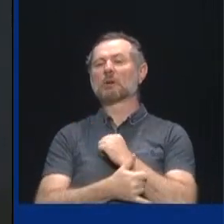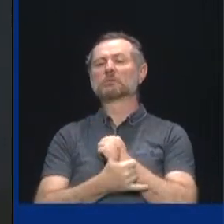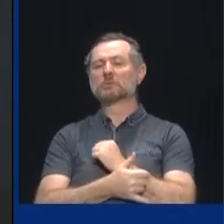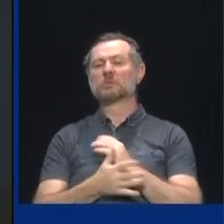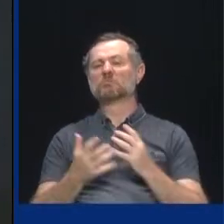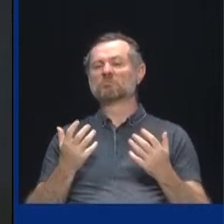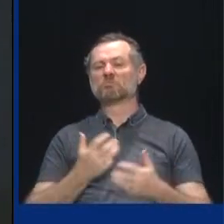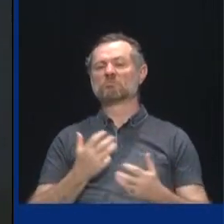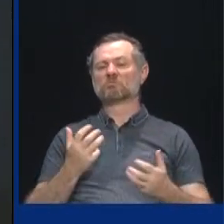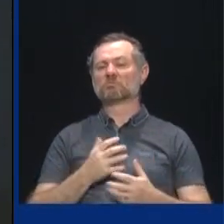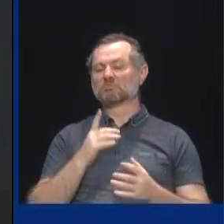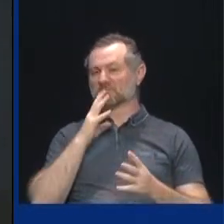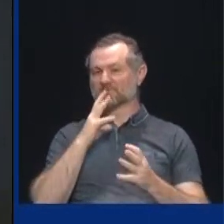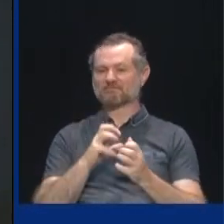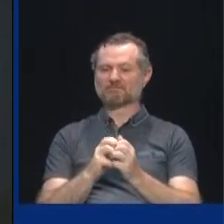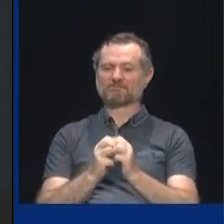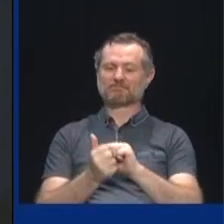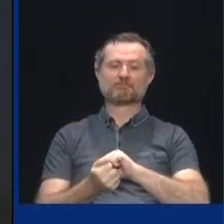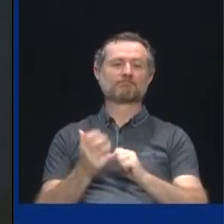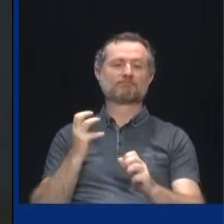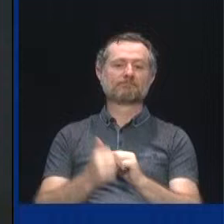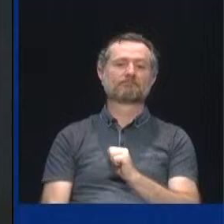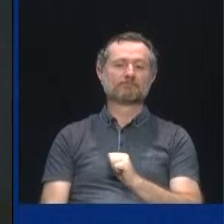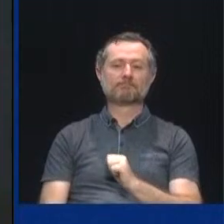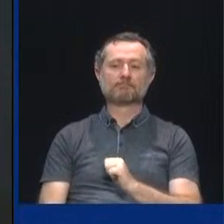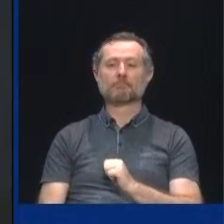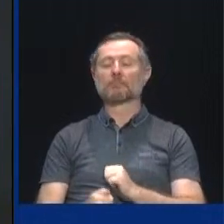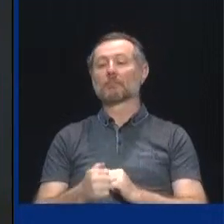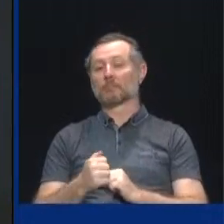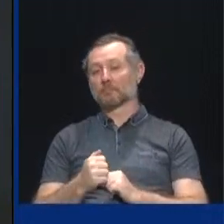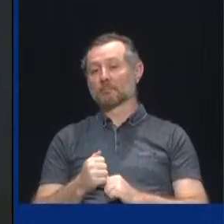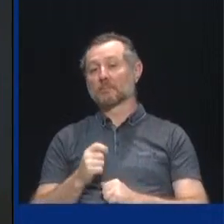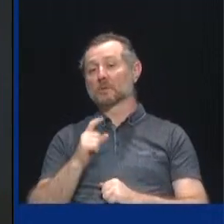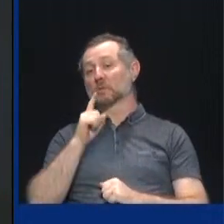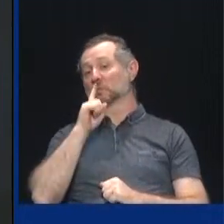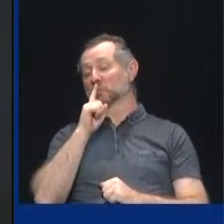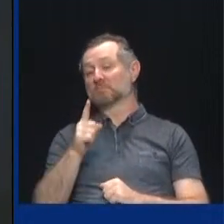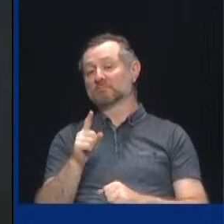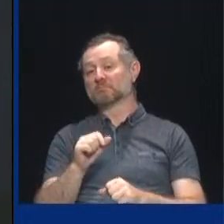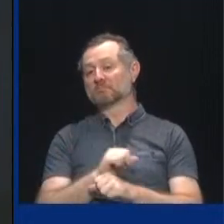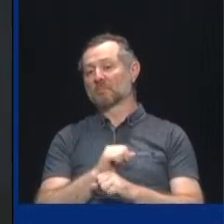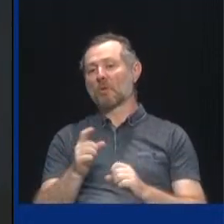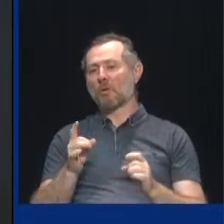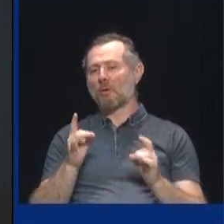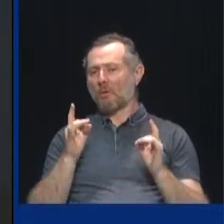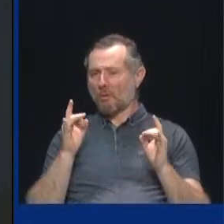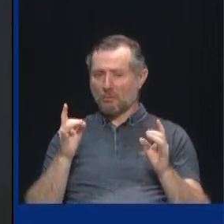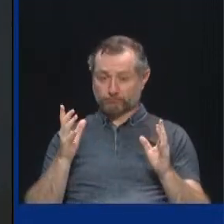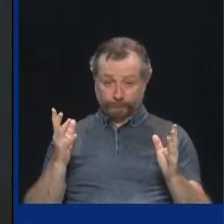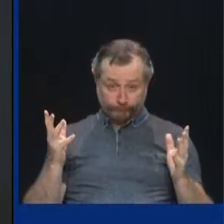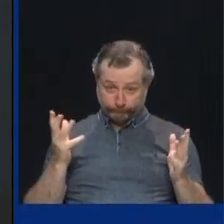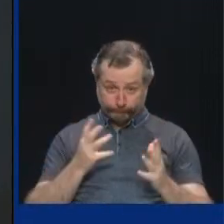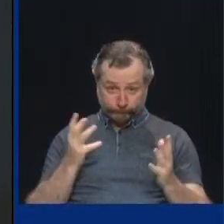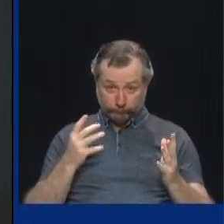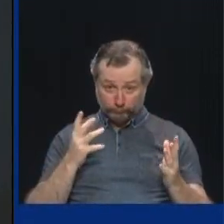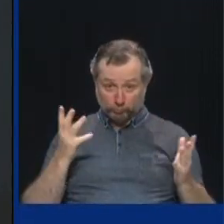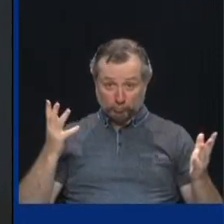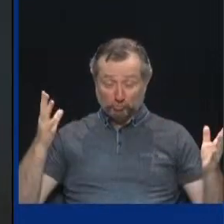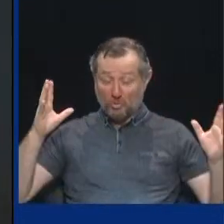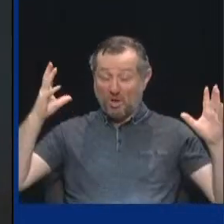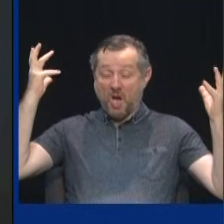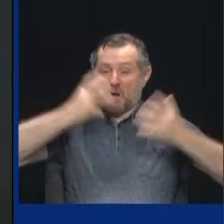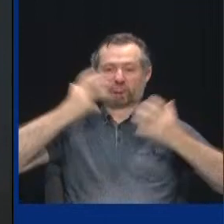so mean. It was an outrageous allegation. New